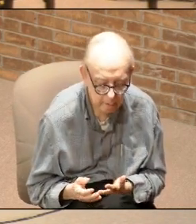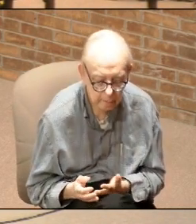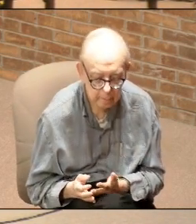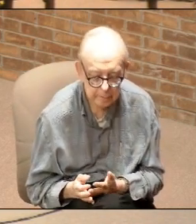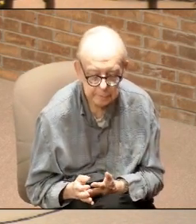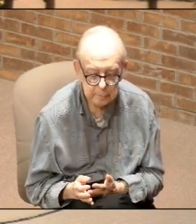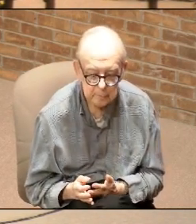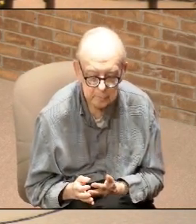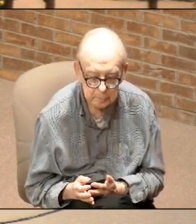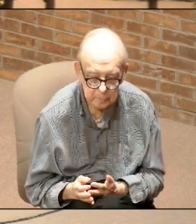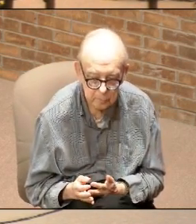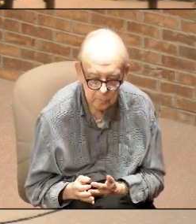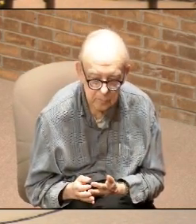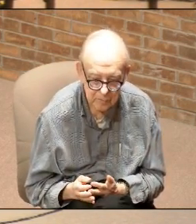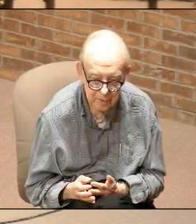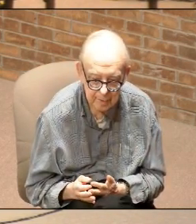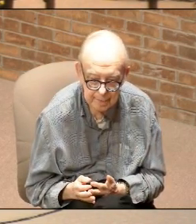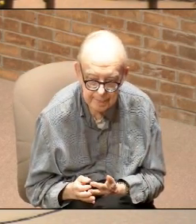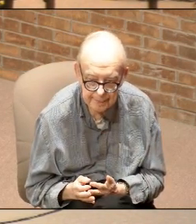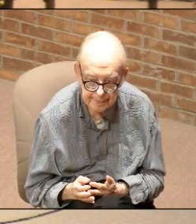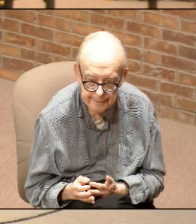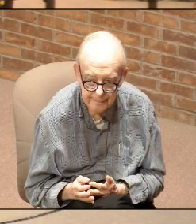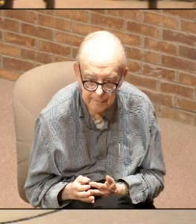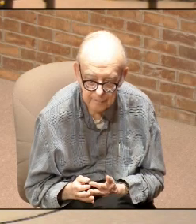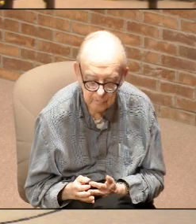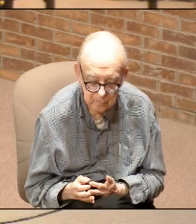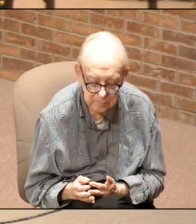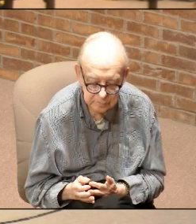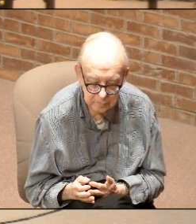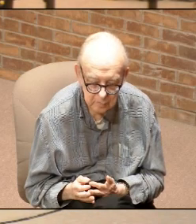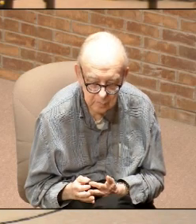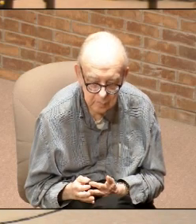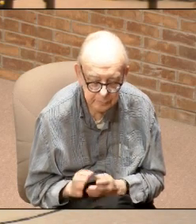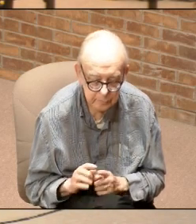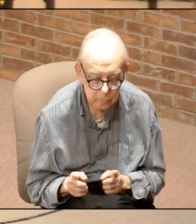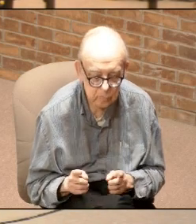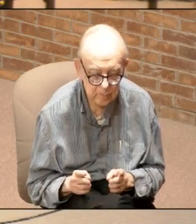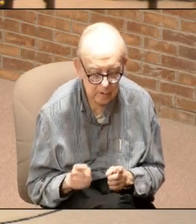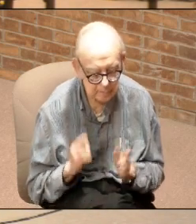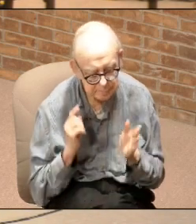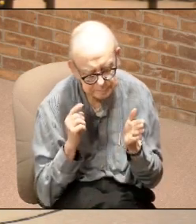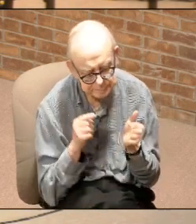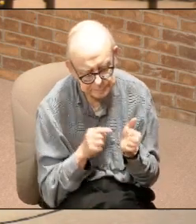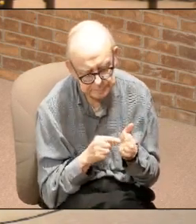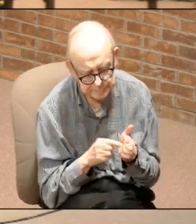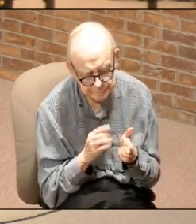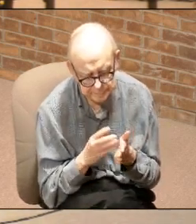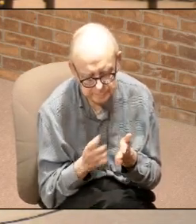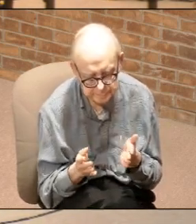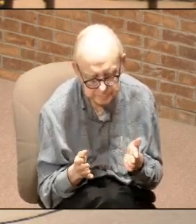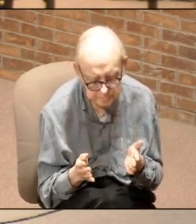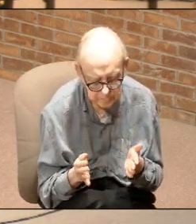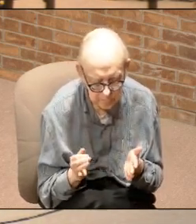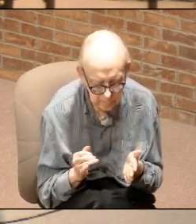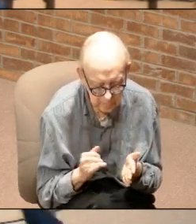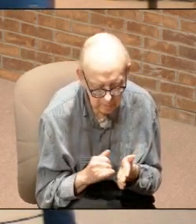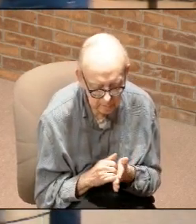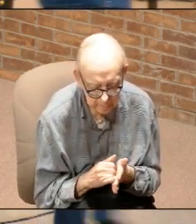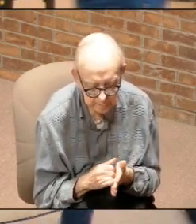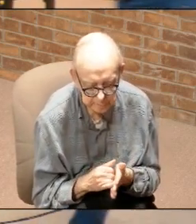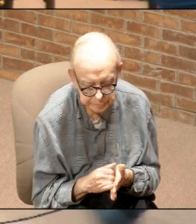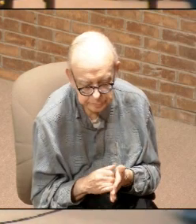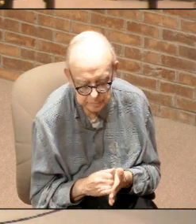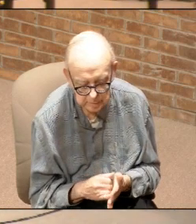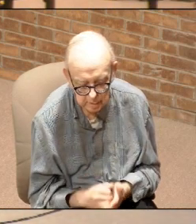the 4th of july was i'd have to look it up on calendar but i noticed something and and that was this